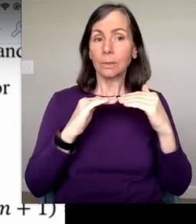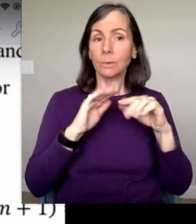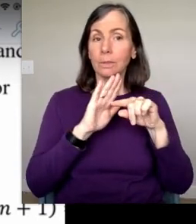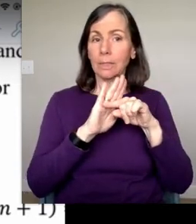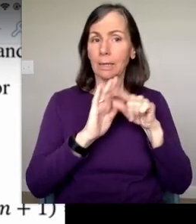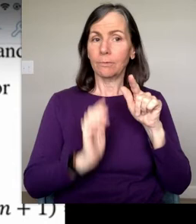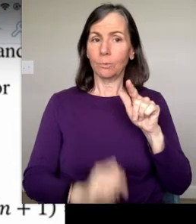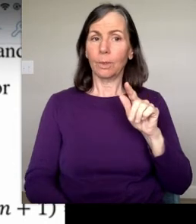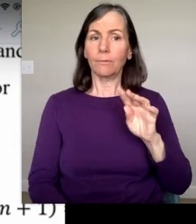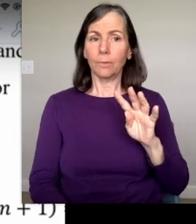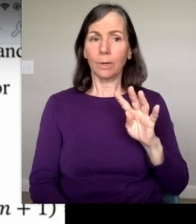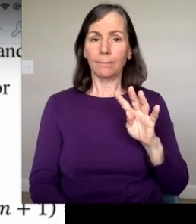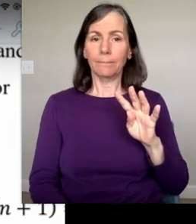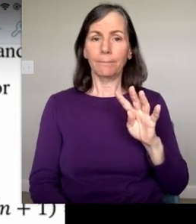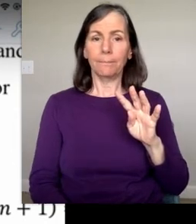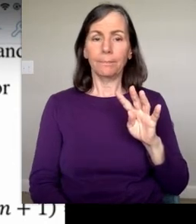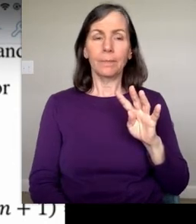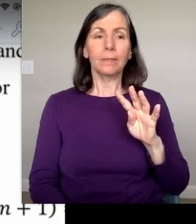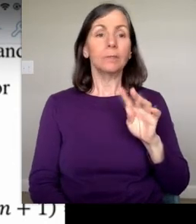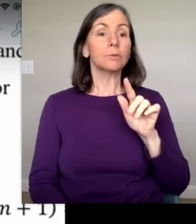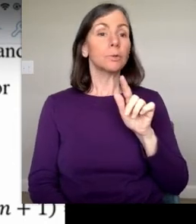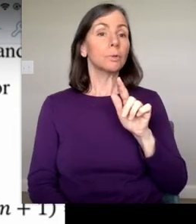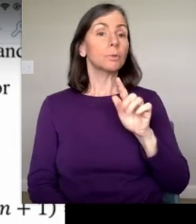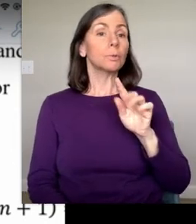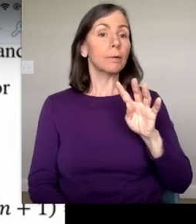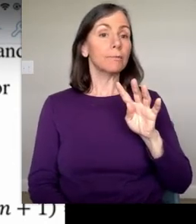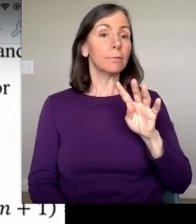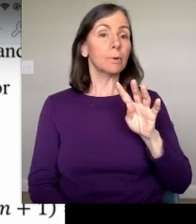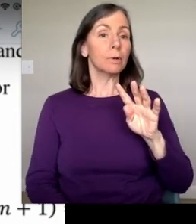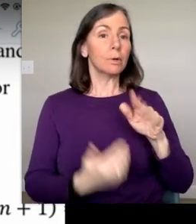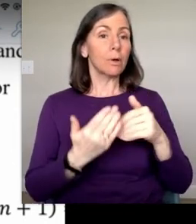So I'm going to list the factors of 24.